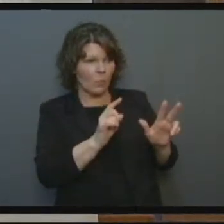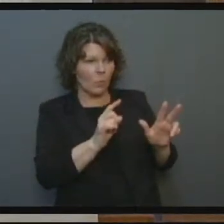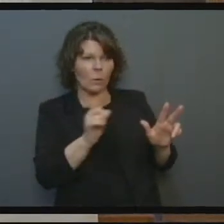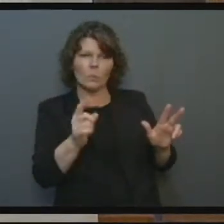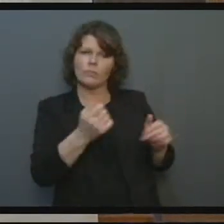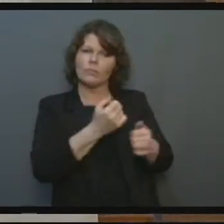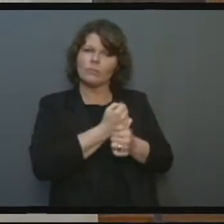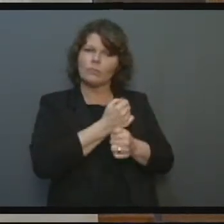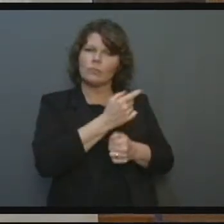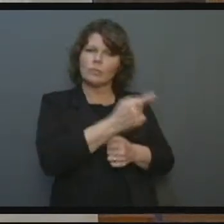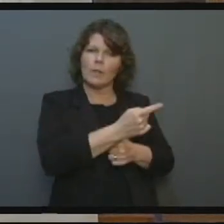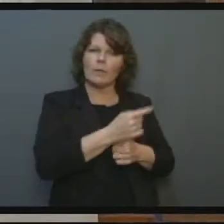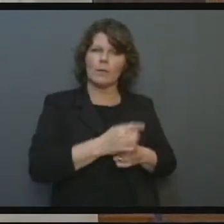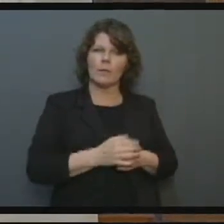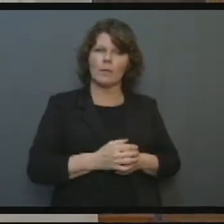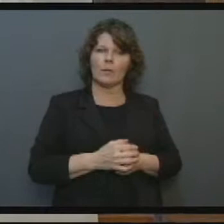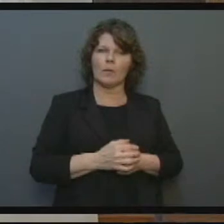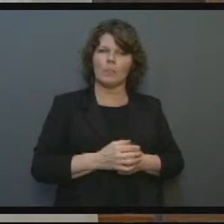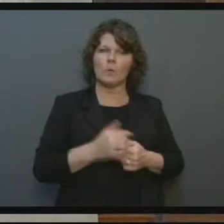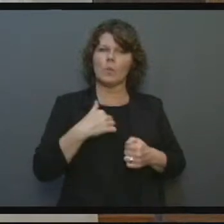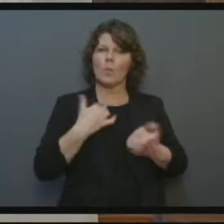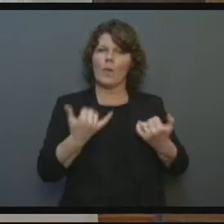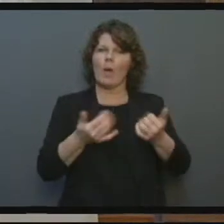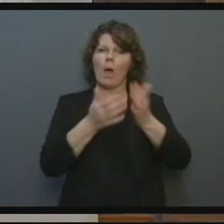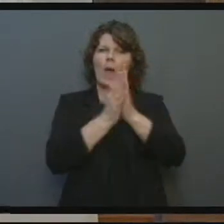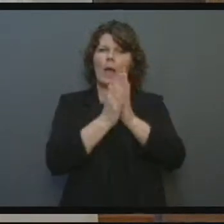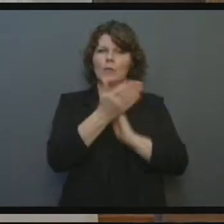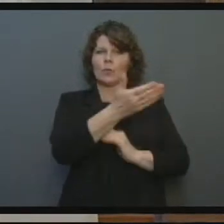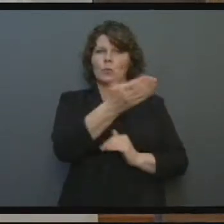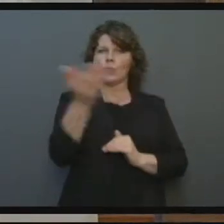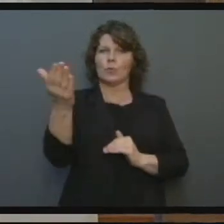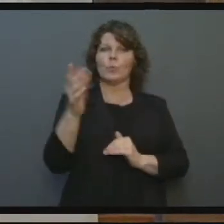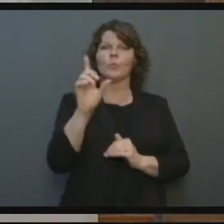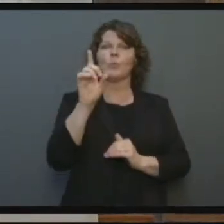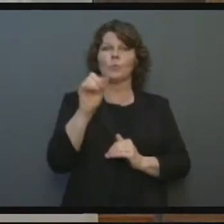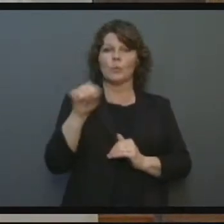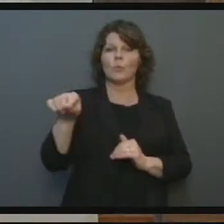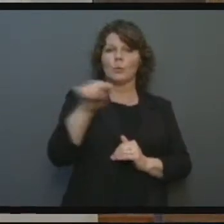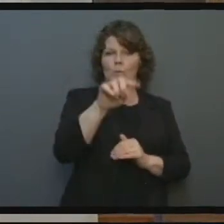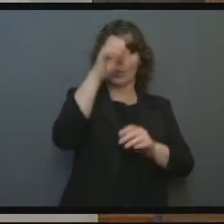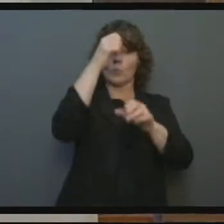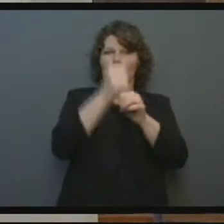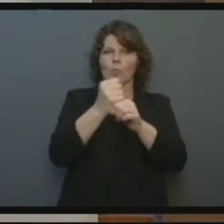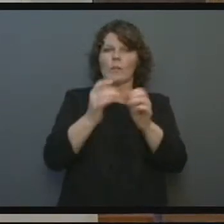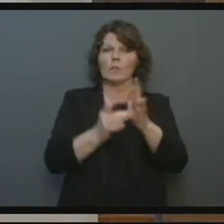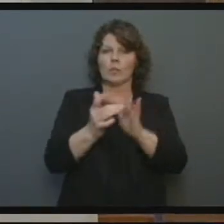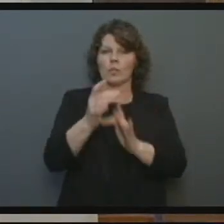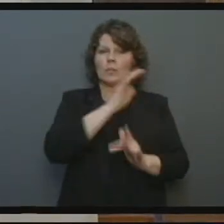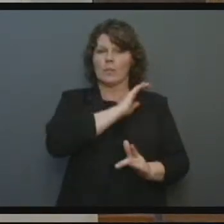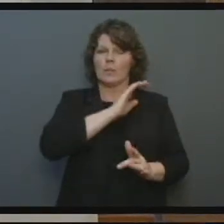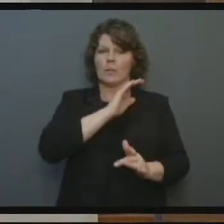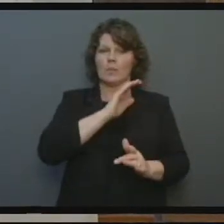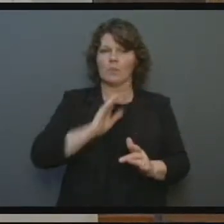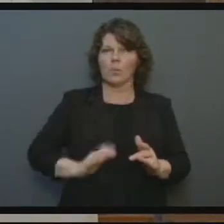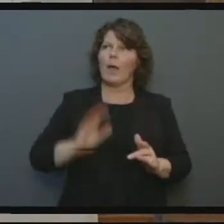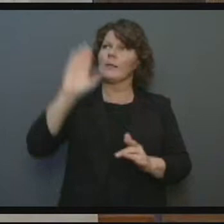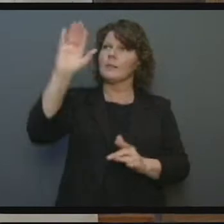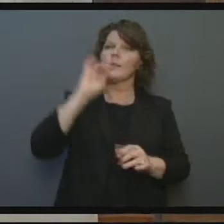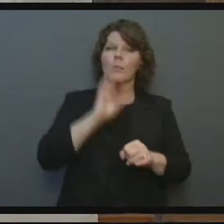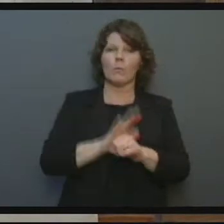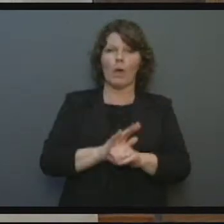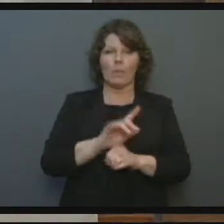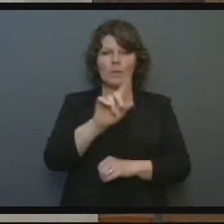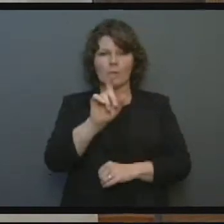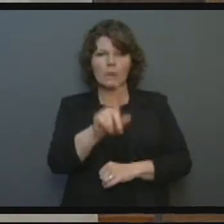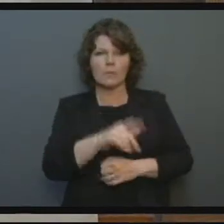Jesus. And so I ask you, do you trust in his promises? Now, what if the